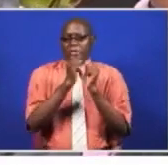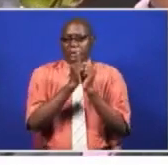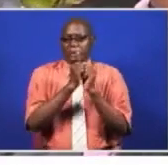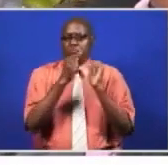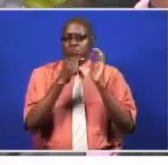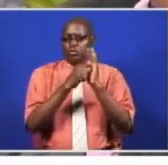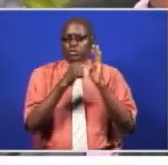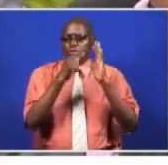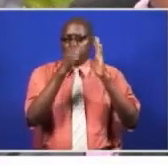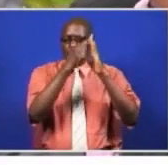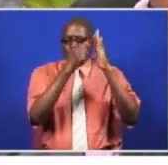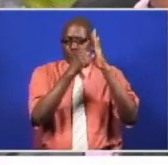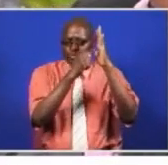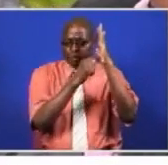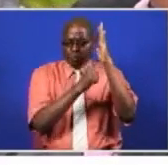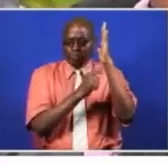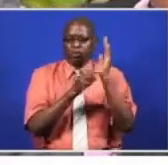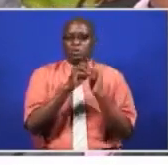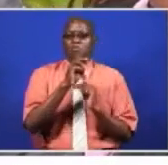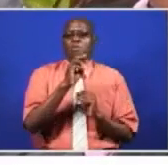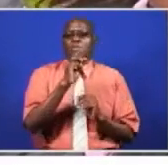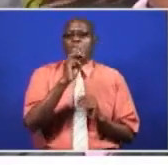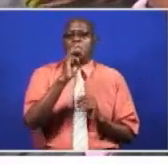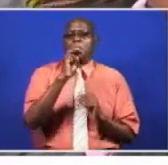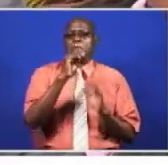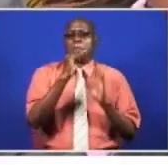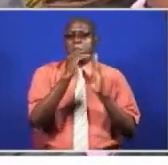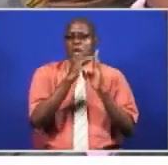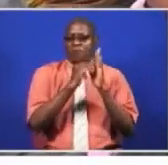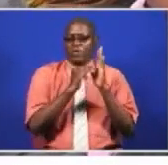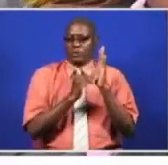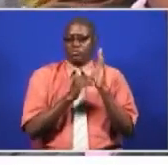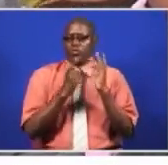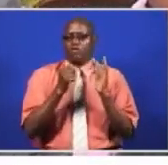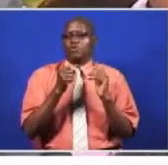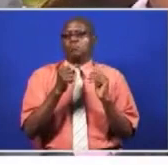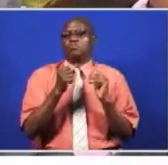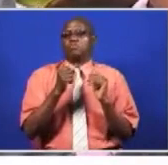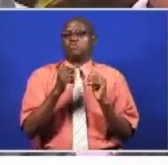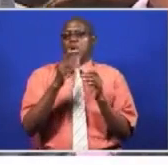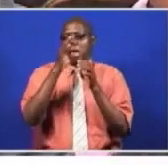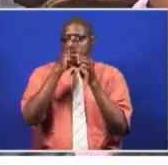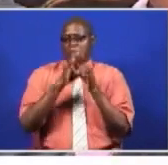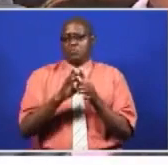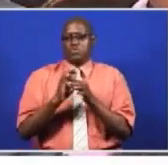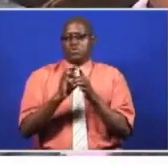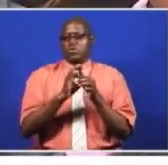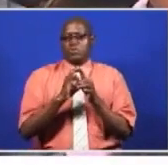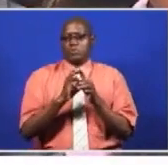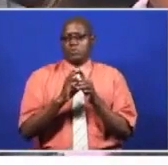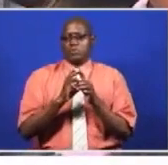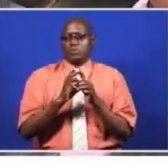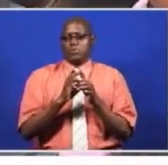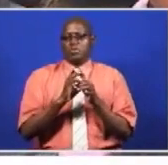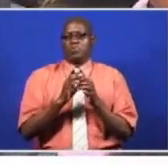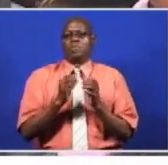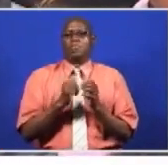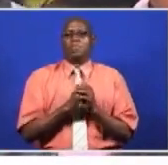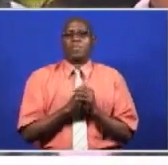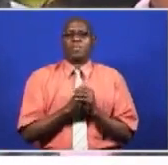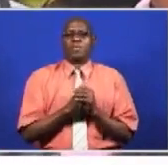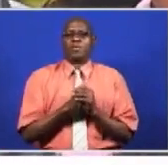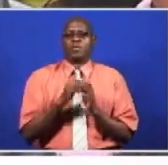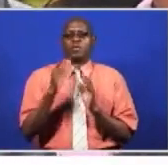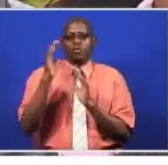how they relate to the aspirations of young people. Through the Azimio la Ugatuzi tenets that hopes to